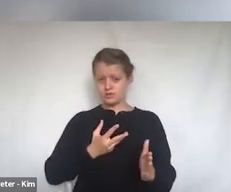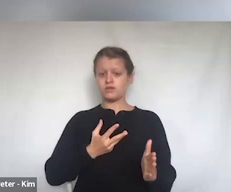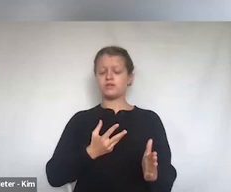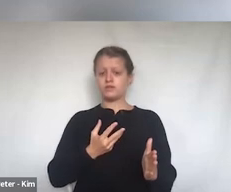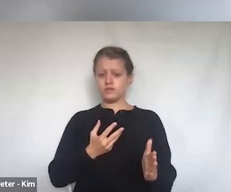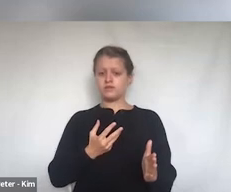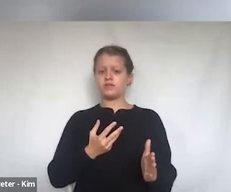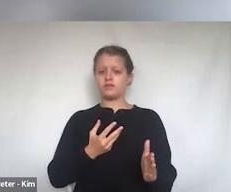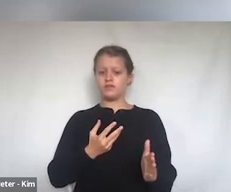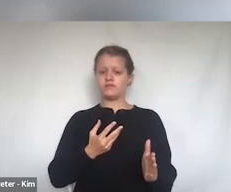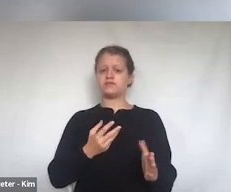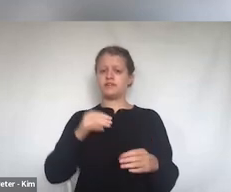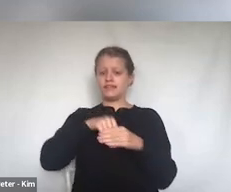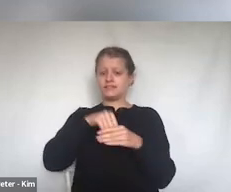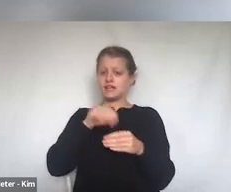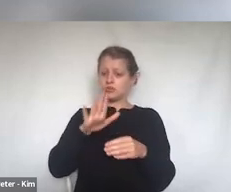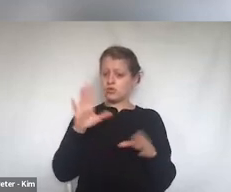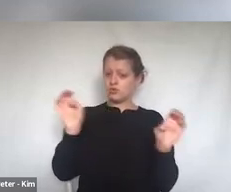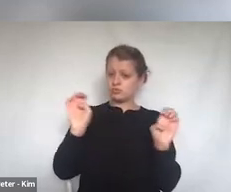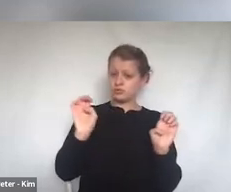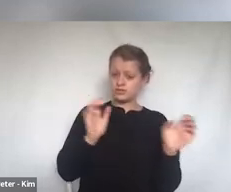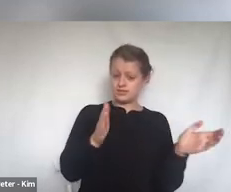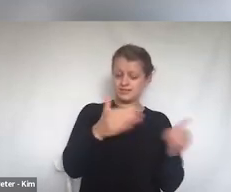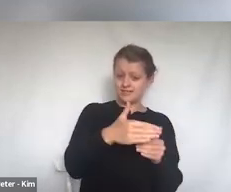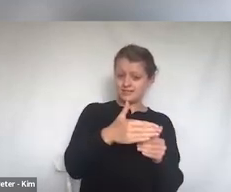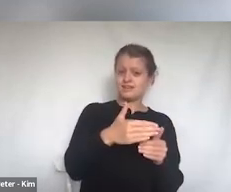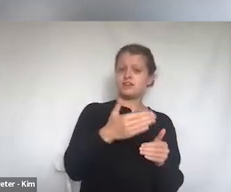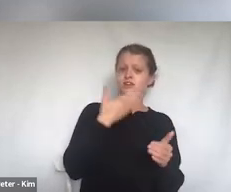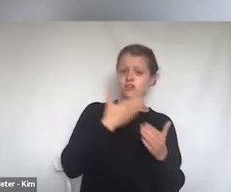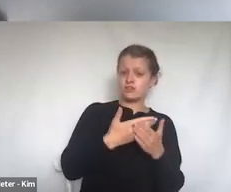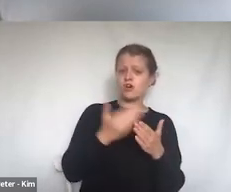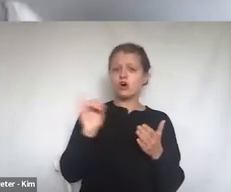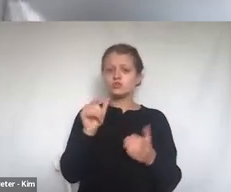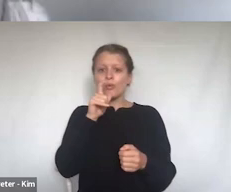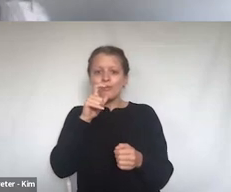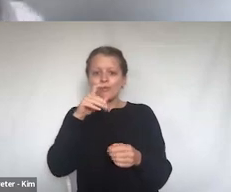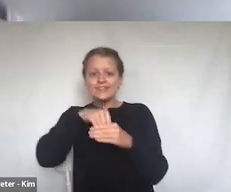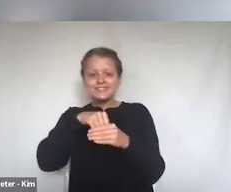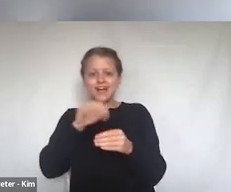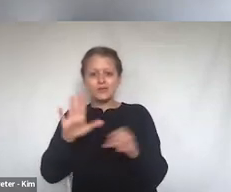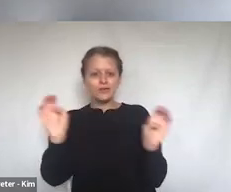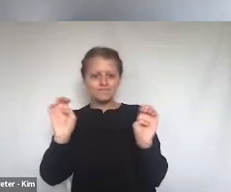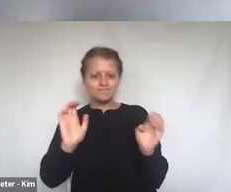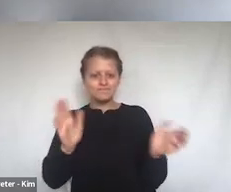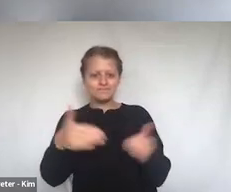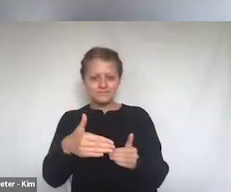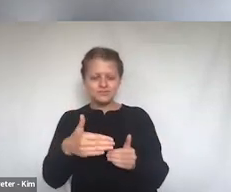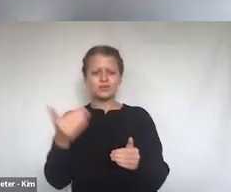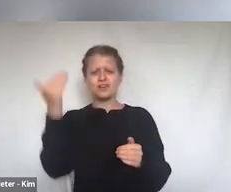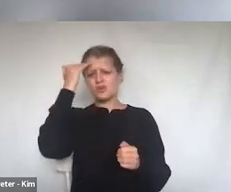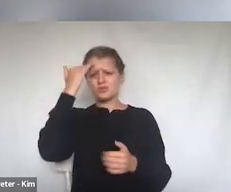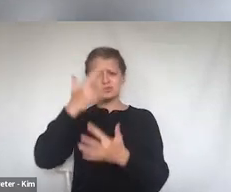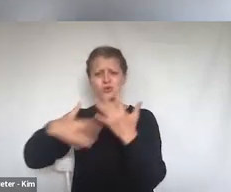it's what you have in your emergency kit, but it's also who you have in your emergency kit. And I know social connections are just